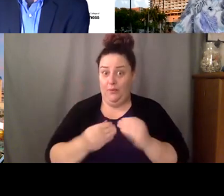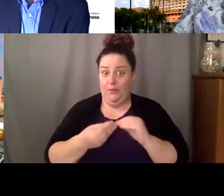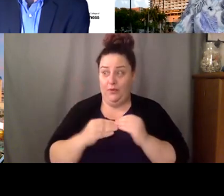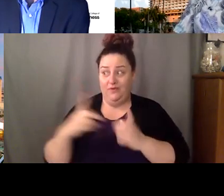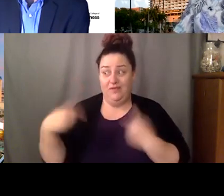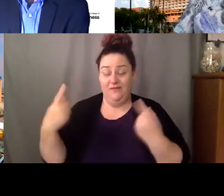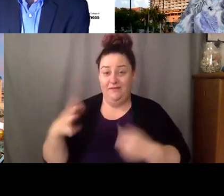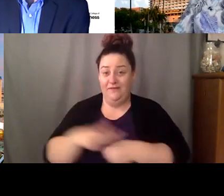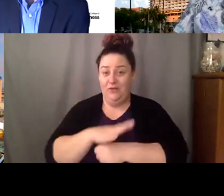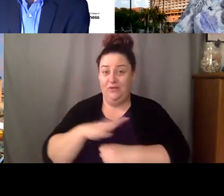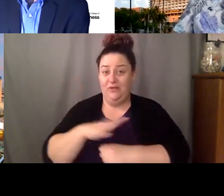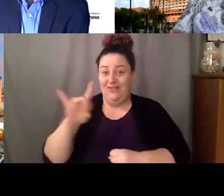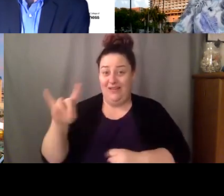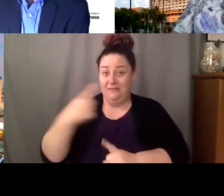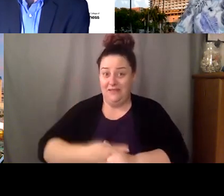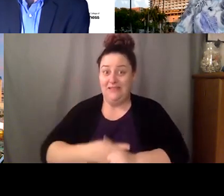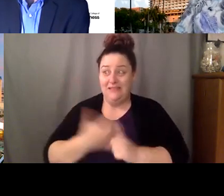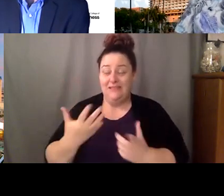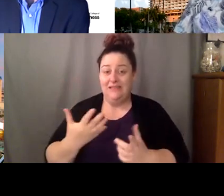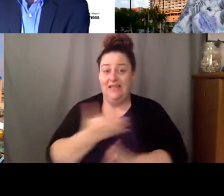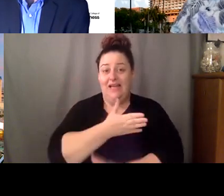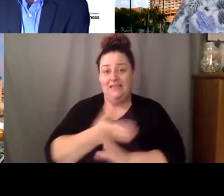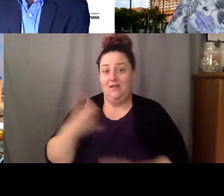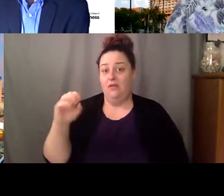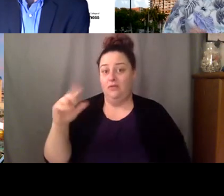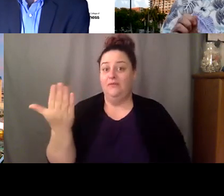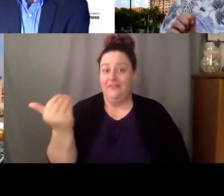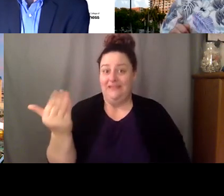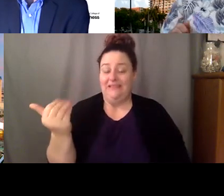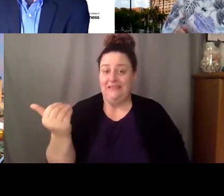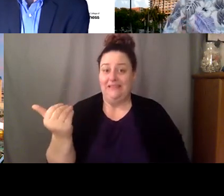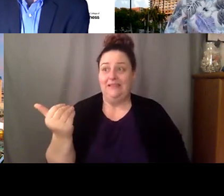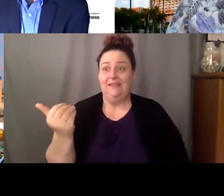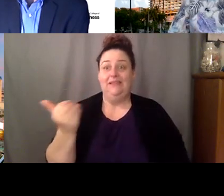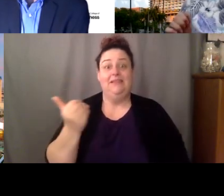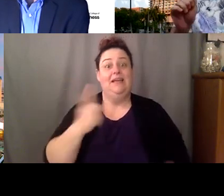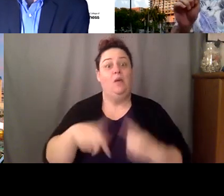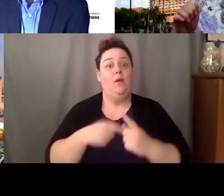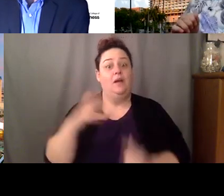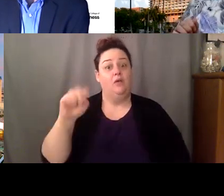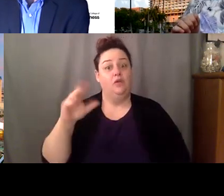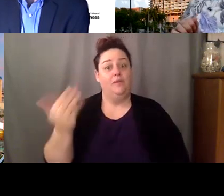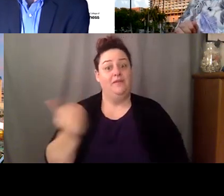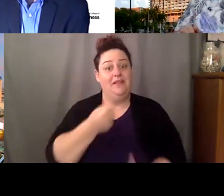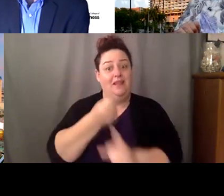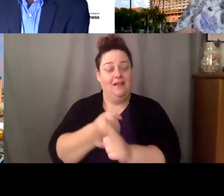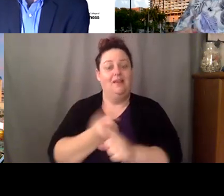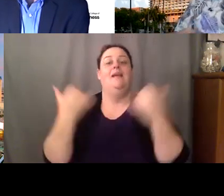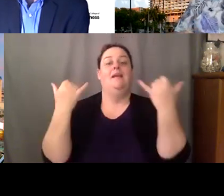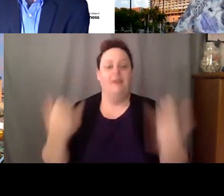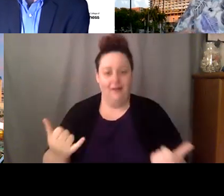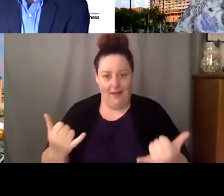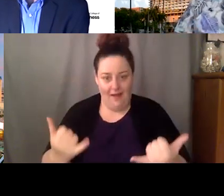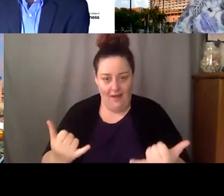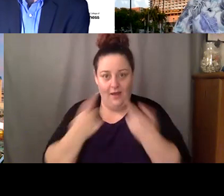period, up until October 15th. And when that date occurred, now you're able to